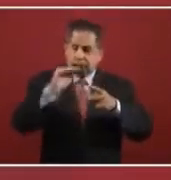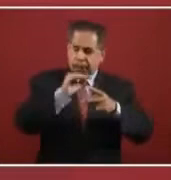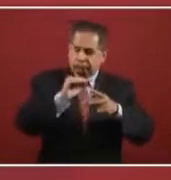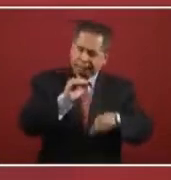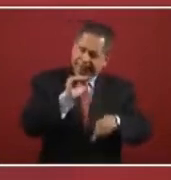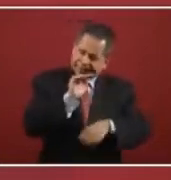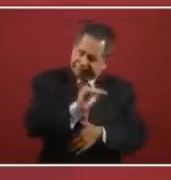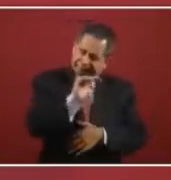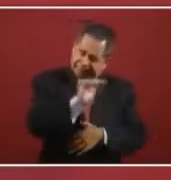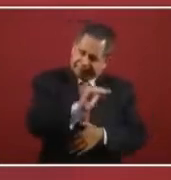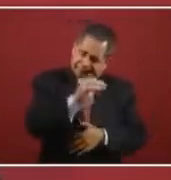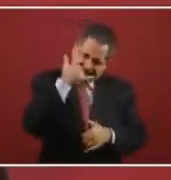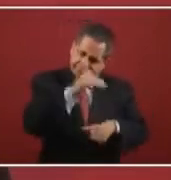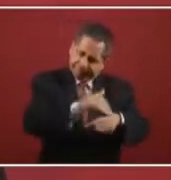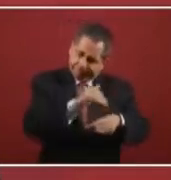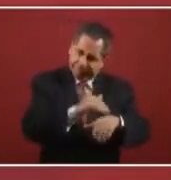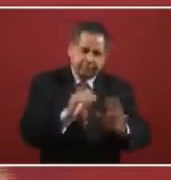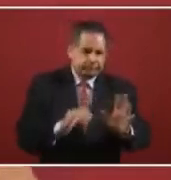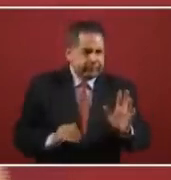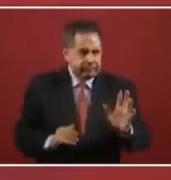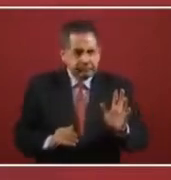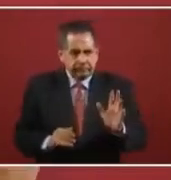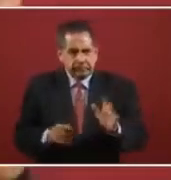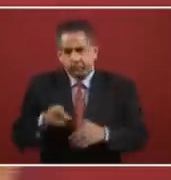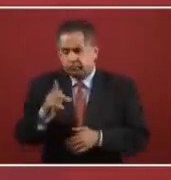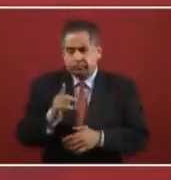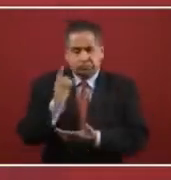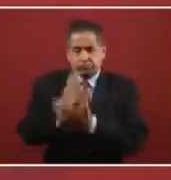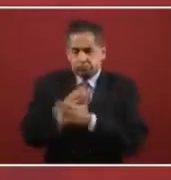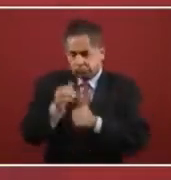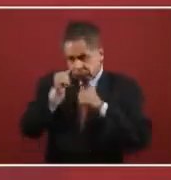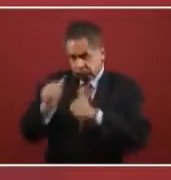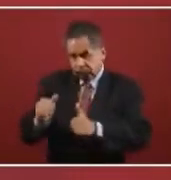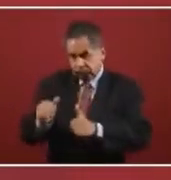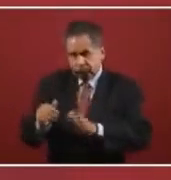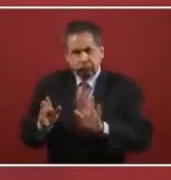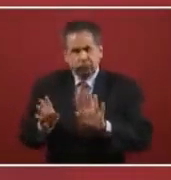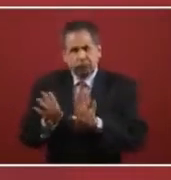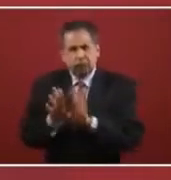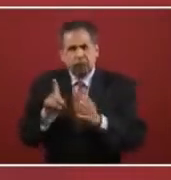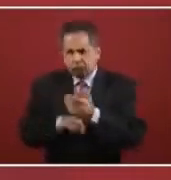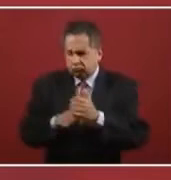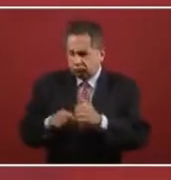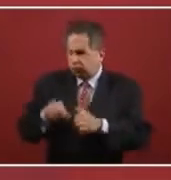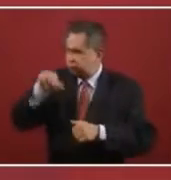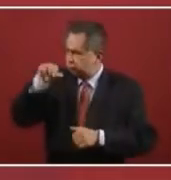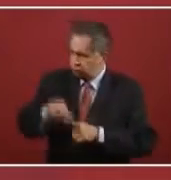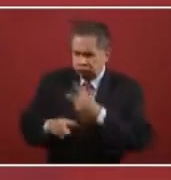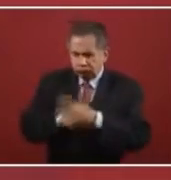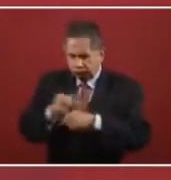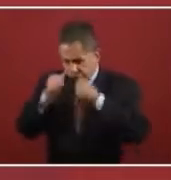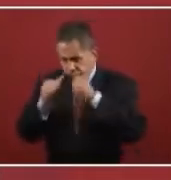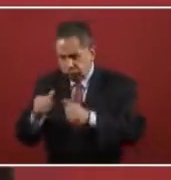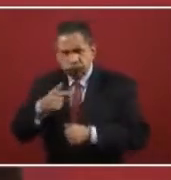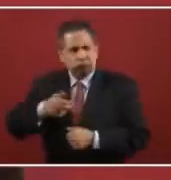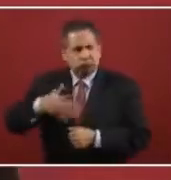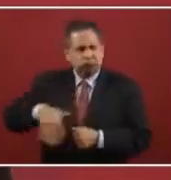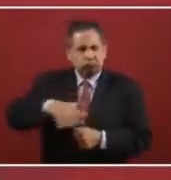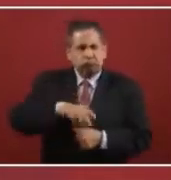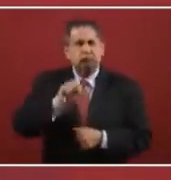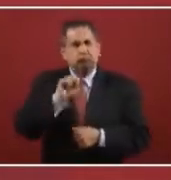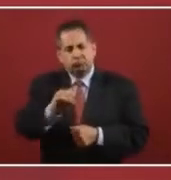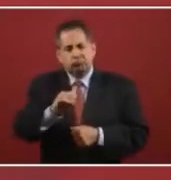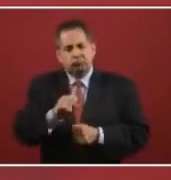there. So we have to keep repeating and talking with everyone. But those that come, we will attend to